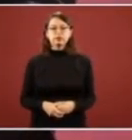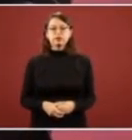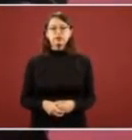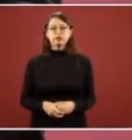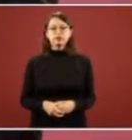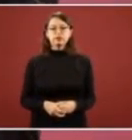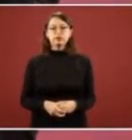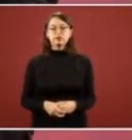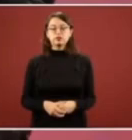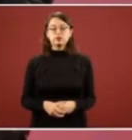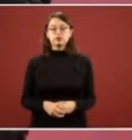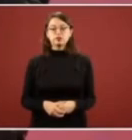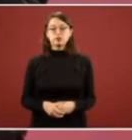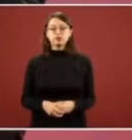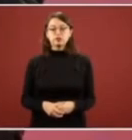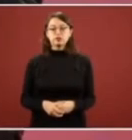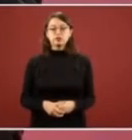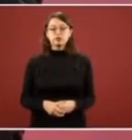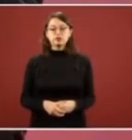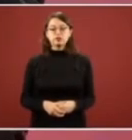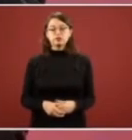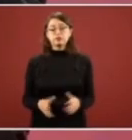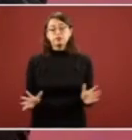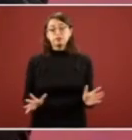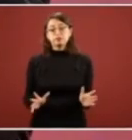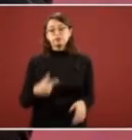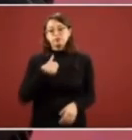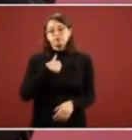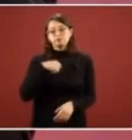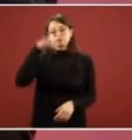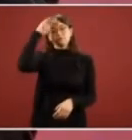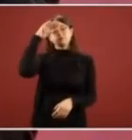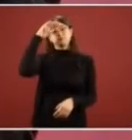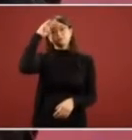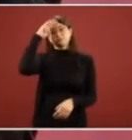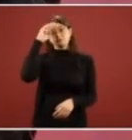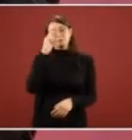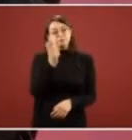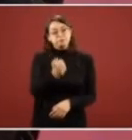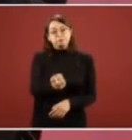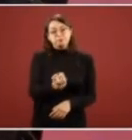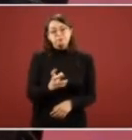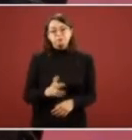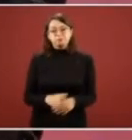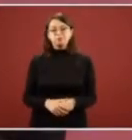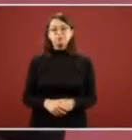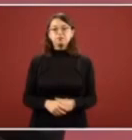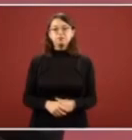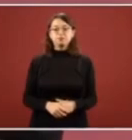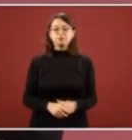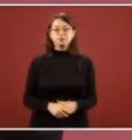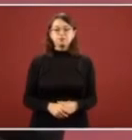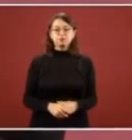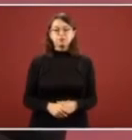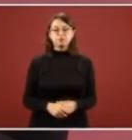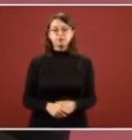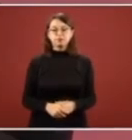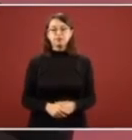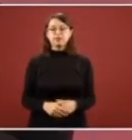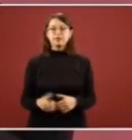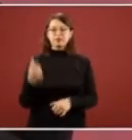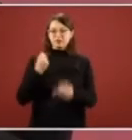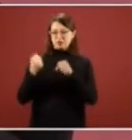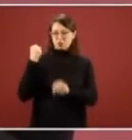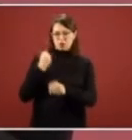Eso es lo que saco en conclusión. That is what trabajamos I take as a conclusion. El 19, pero debemos